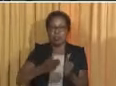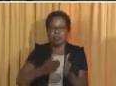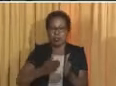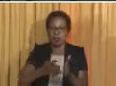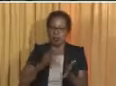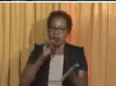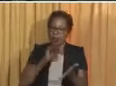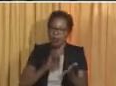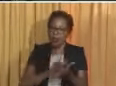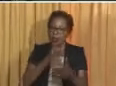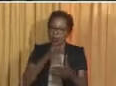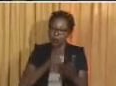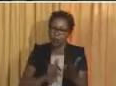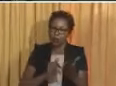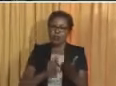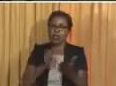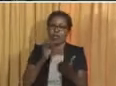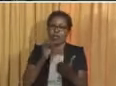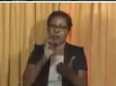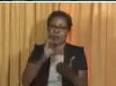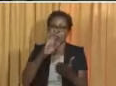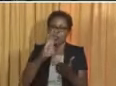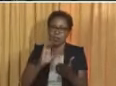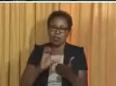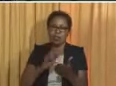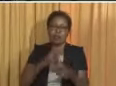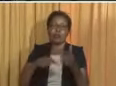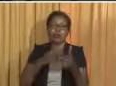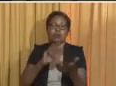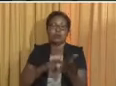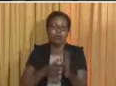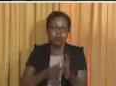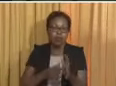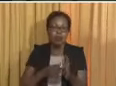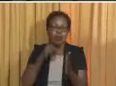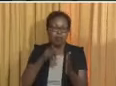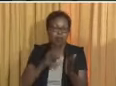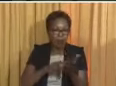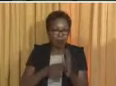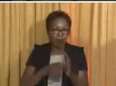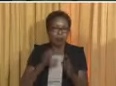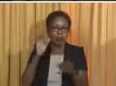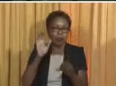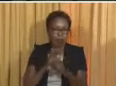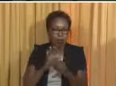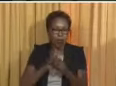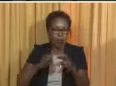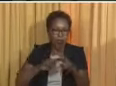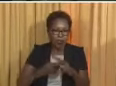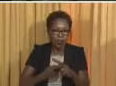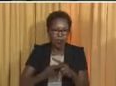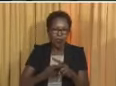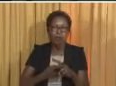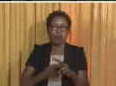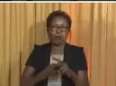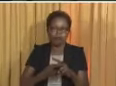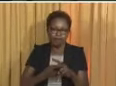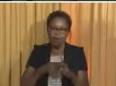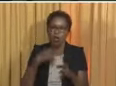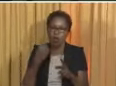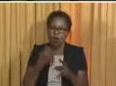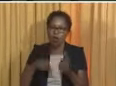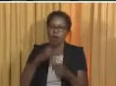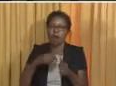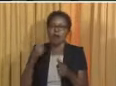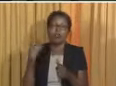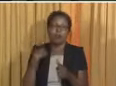what triggers the IEBC verification process. It is therefore my considered view that the popular initiative is primarily about numbers